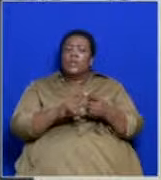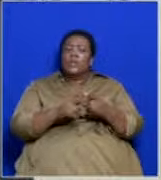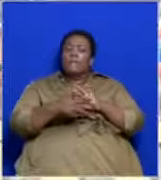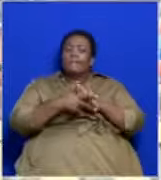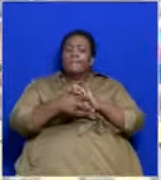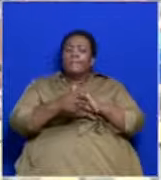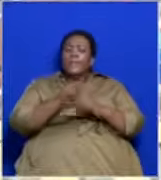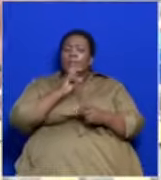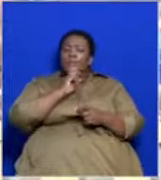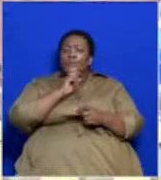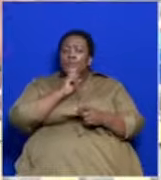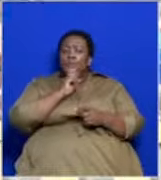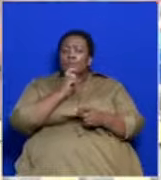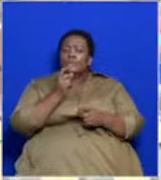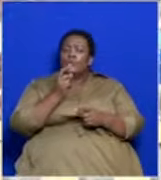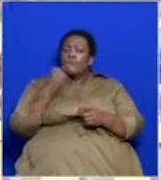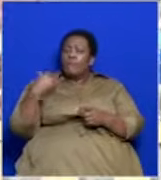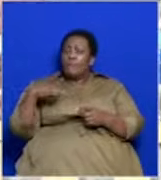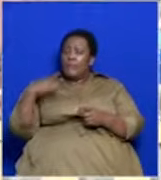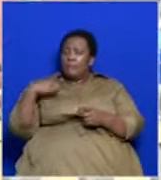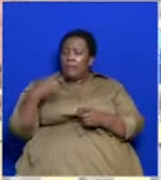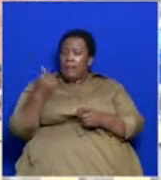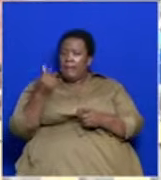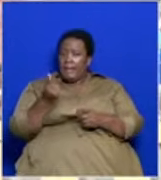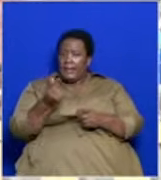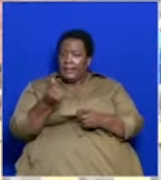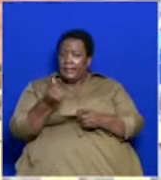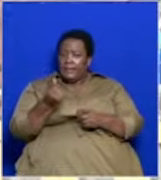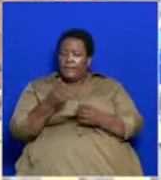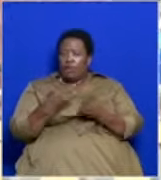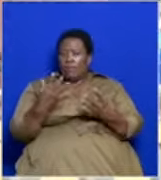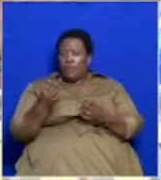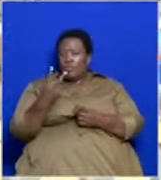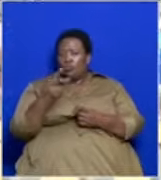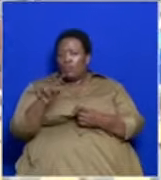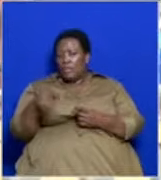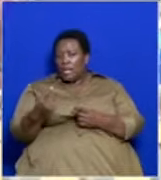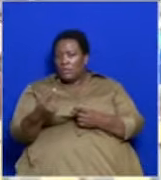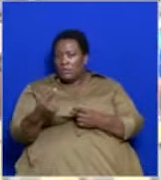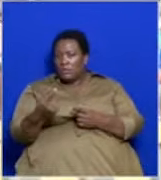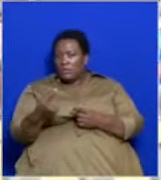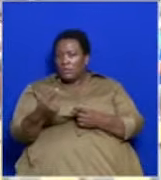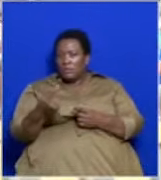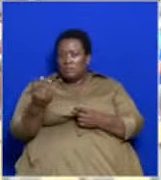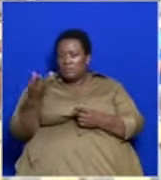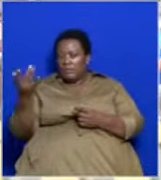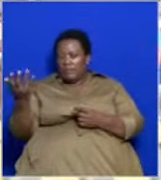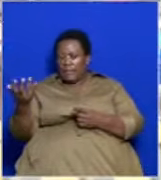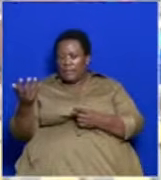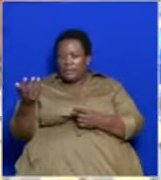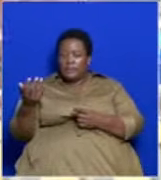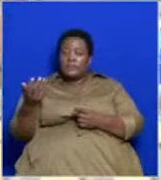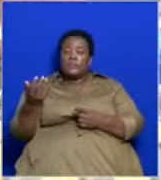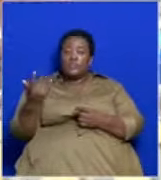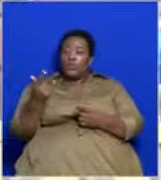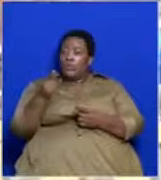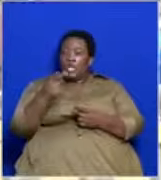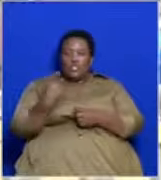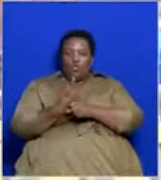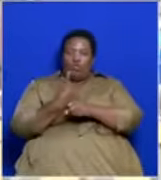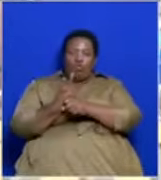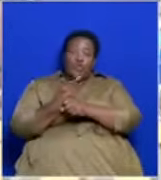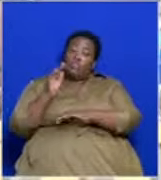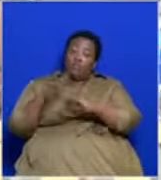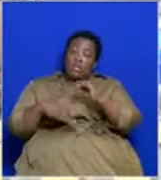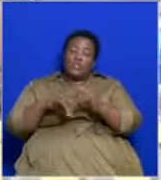monies, Yes. being that 2,000 rand odd, and that becomes the only charge because you don't prescribe